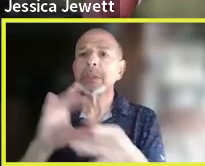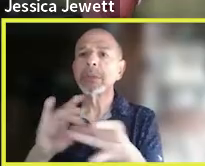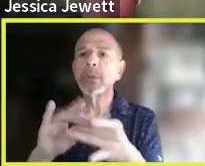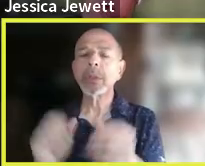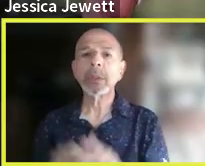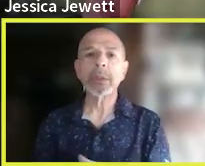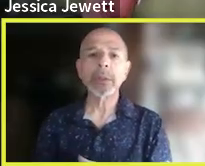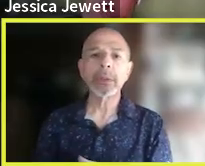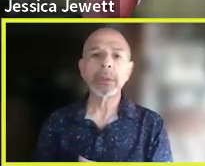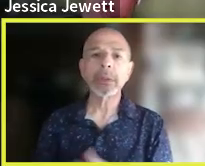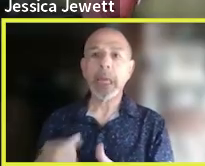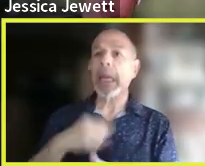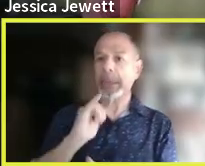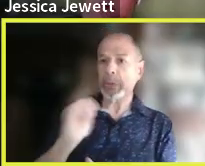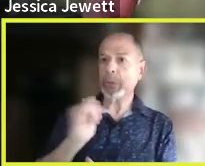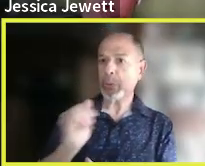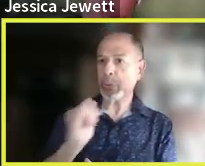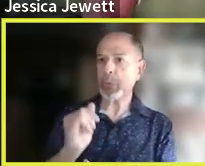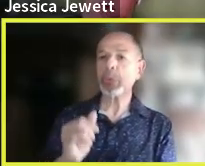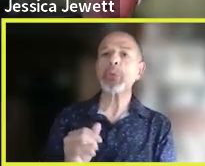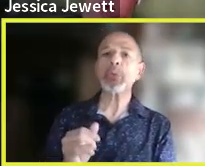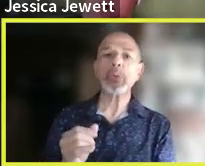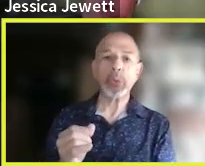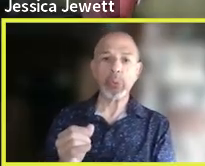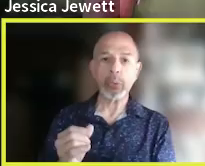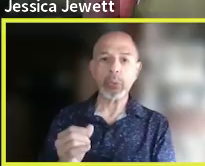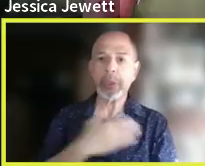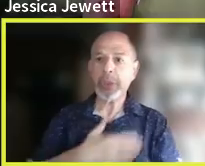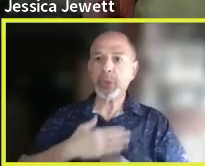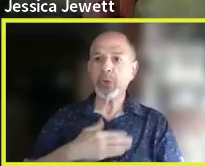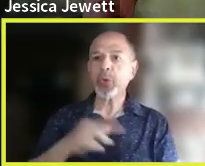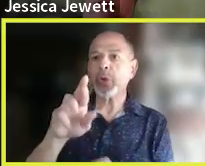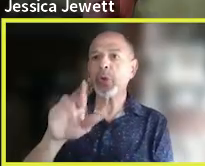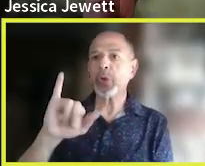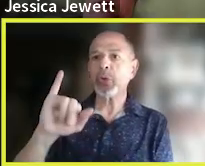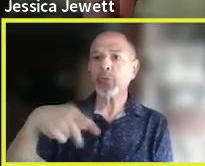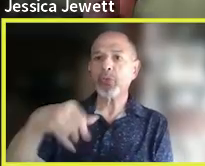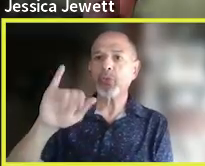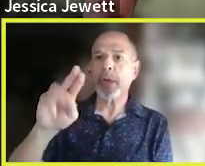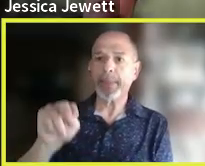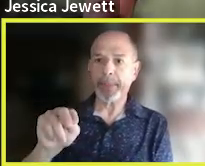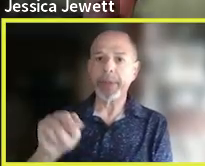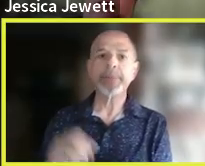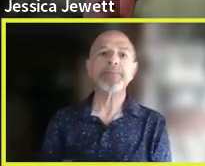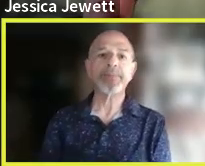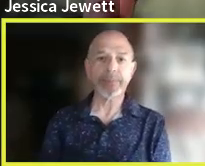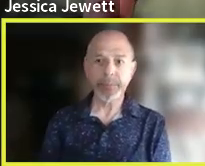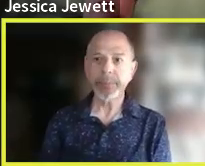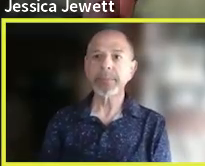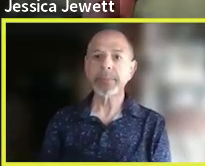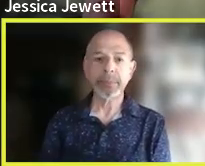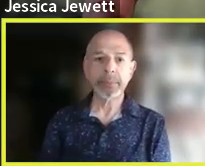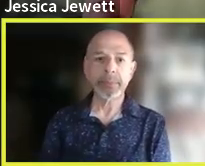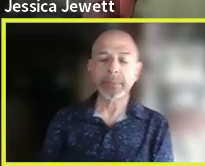the ripened season thing. Like it Thank was you. it was an honor Yes. going to that one. Thank you. Well, I'll